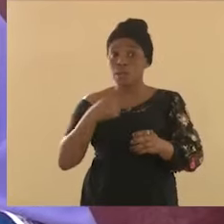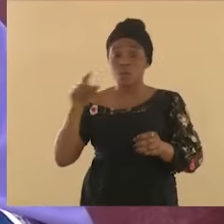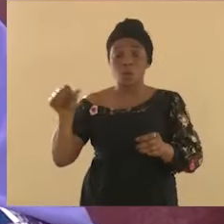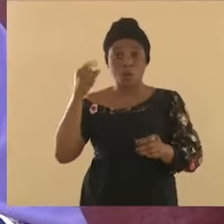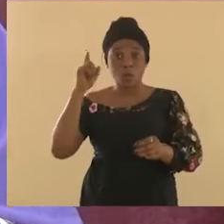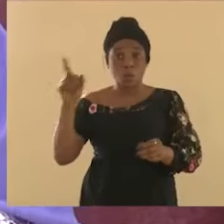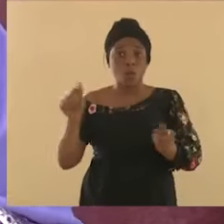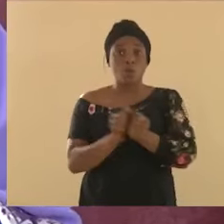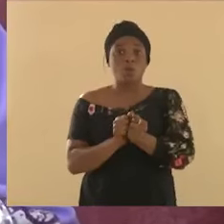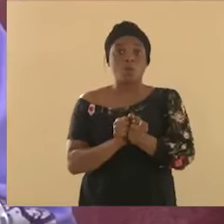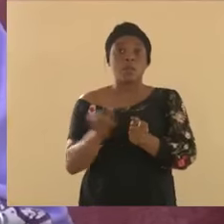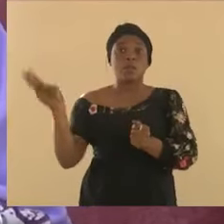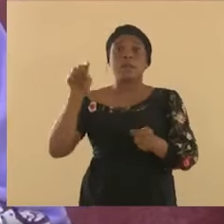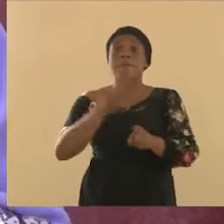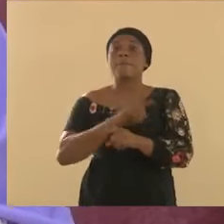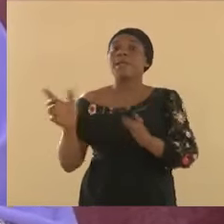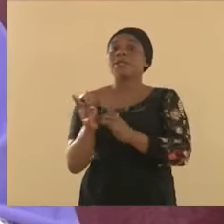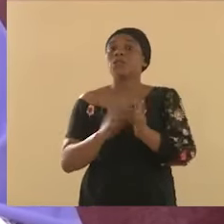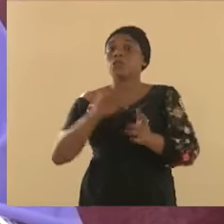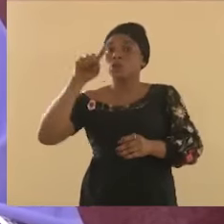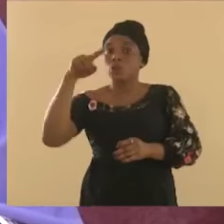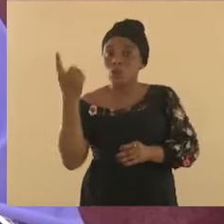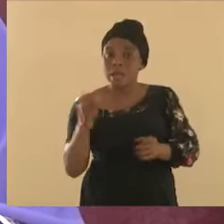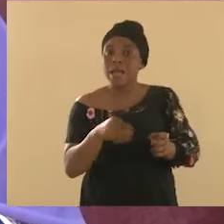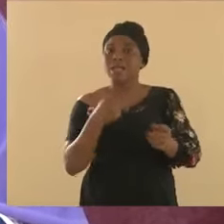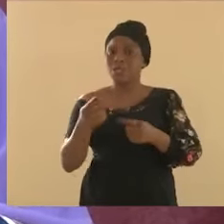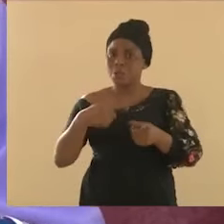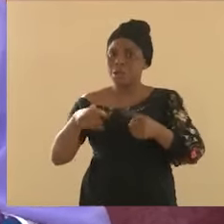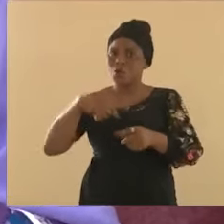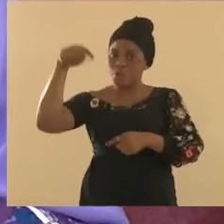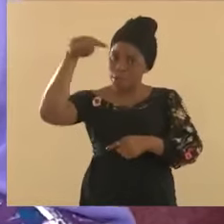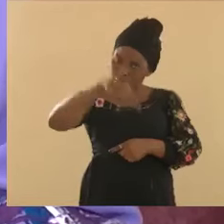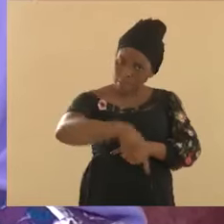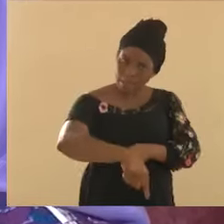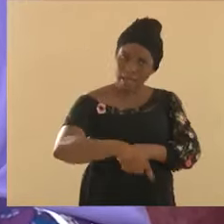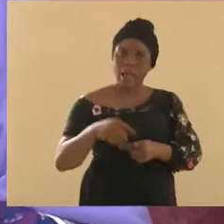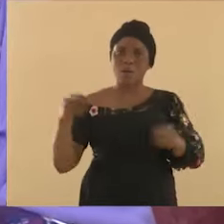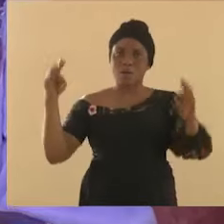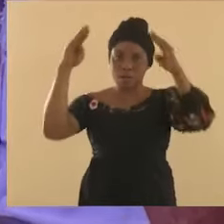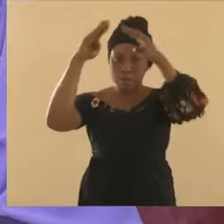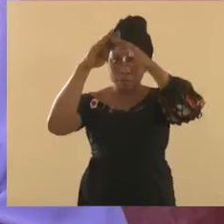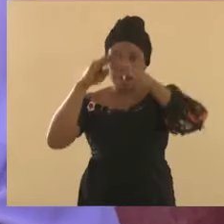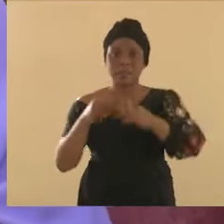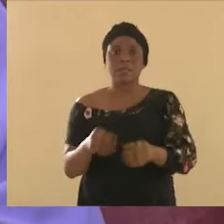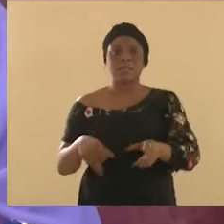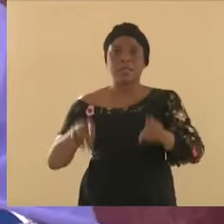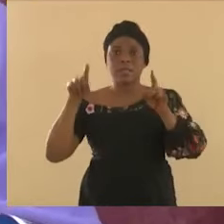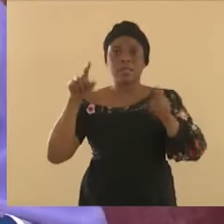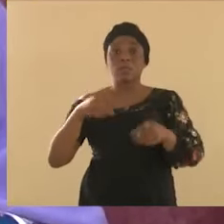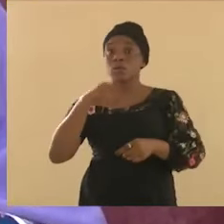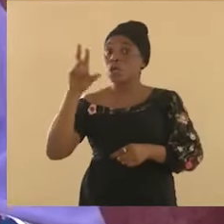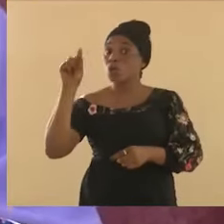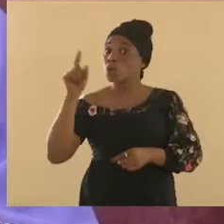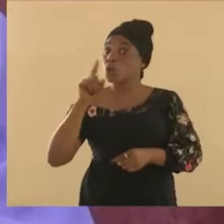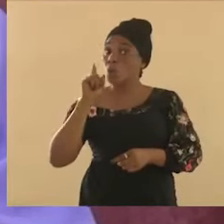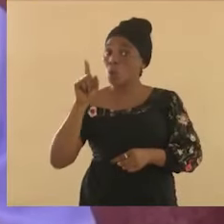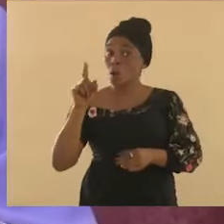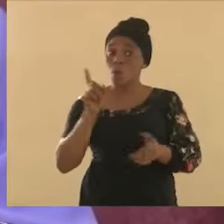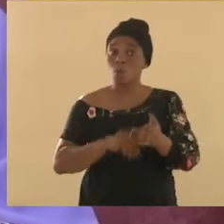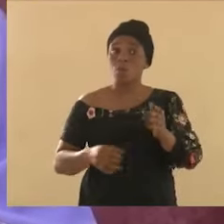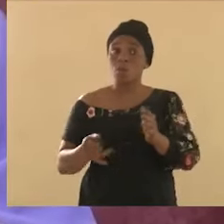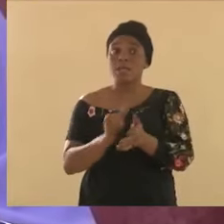saw anyone with them but Jesus only. And as they were coming down the mountain, he charged them to tell